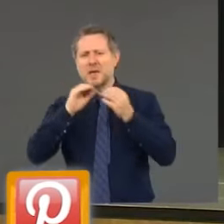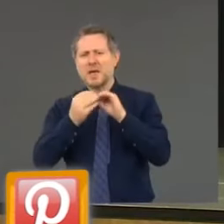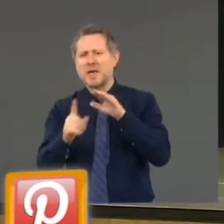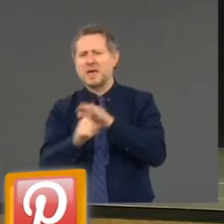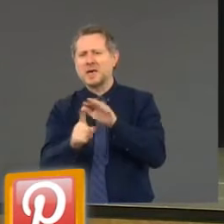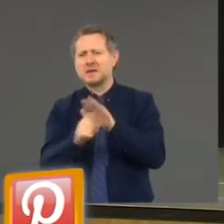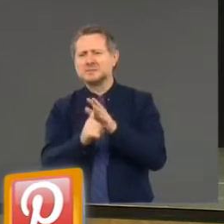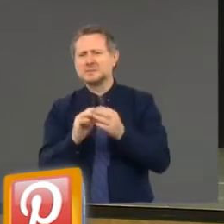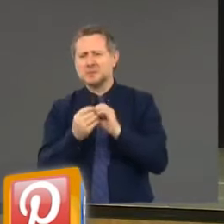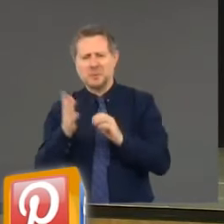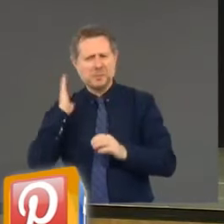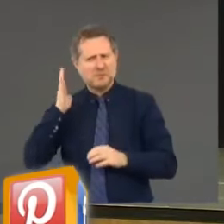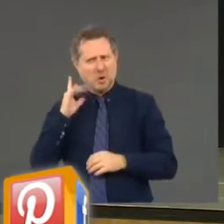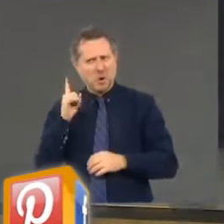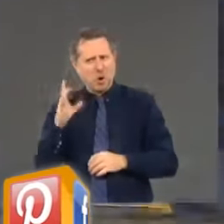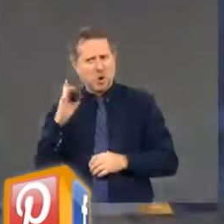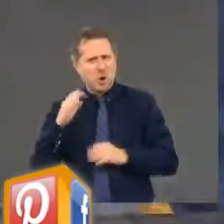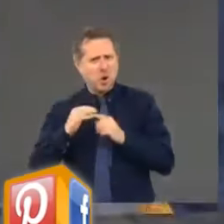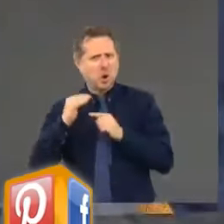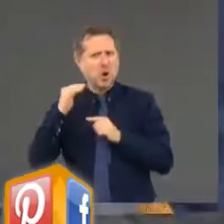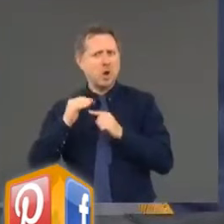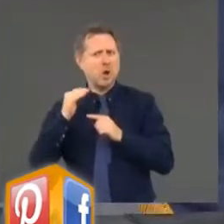idea how these children have been exposed?